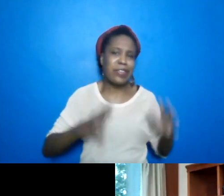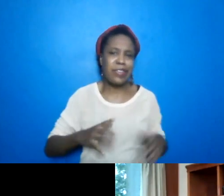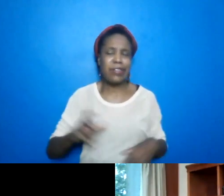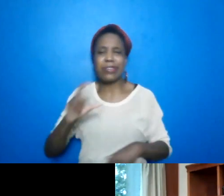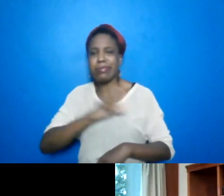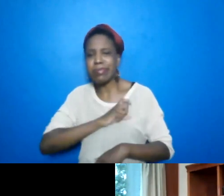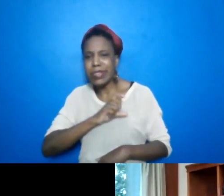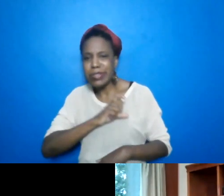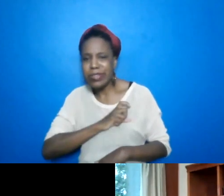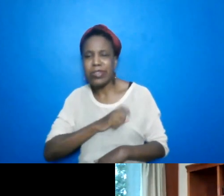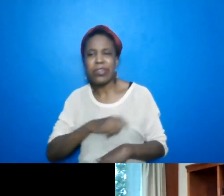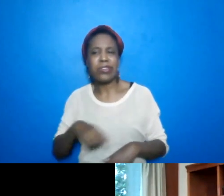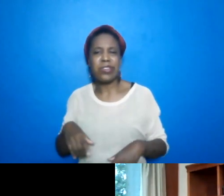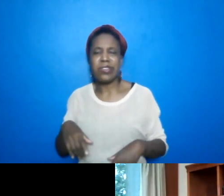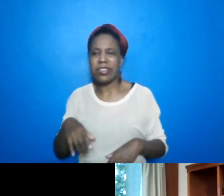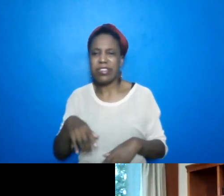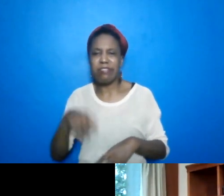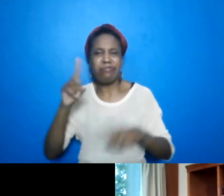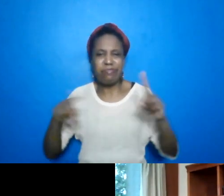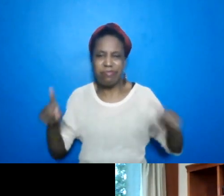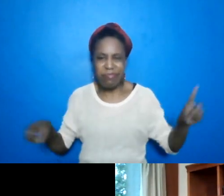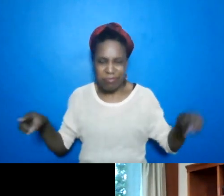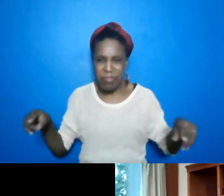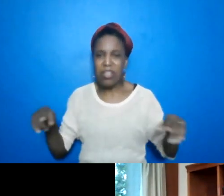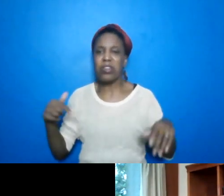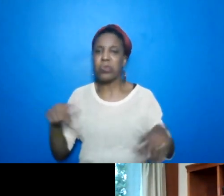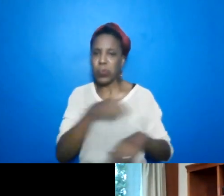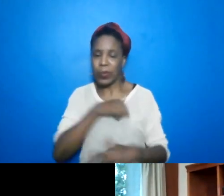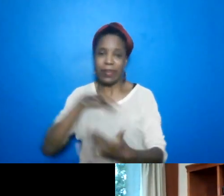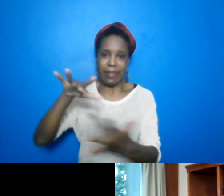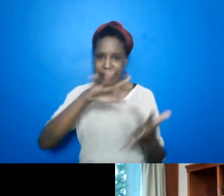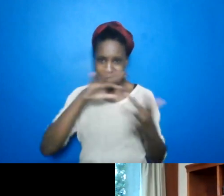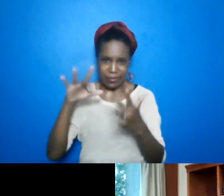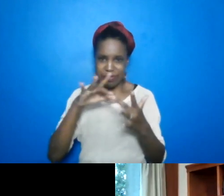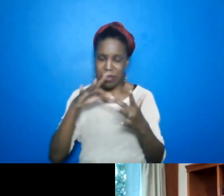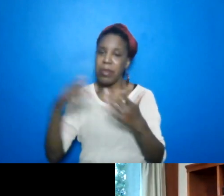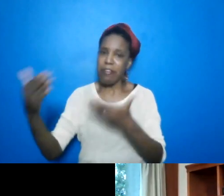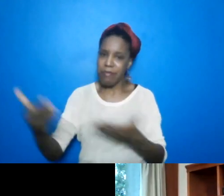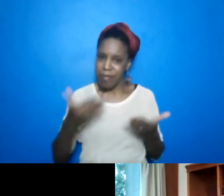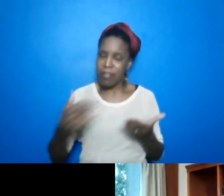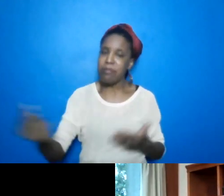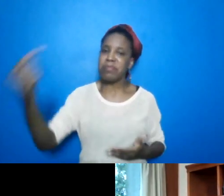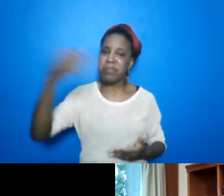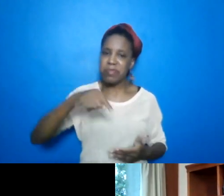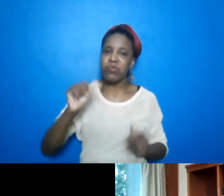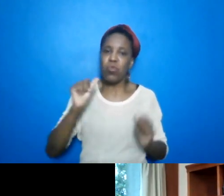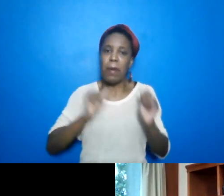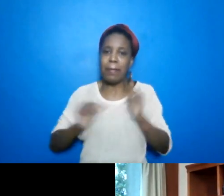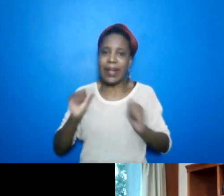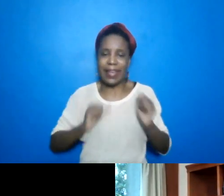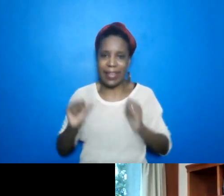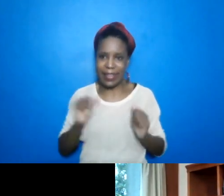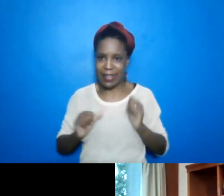And we invited them all to go and see a play together. And then we watched the play and we did an analysis of the